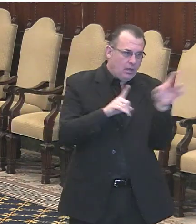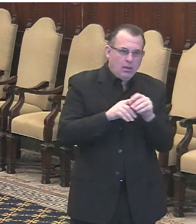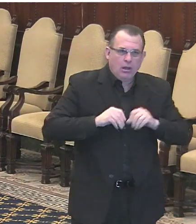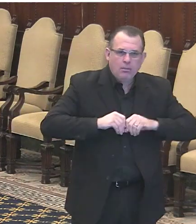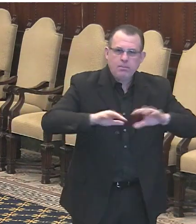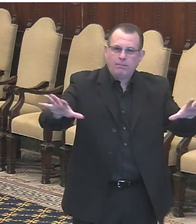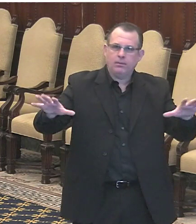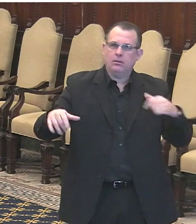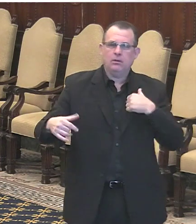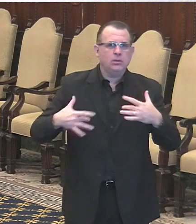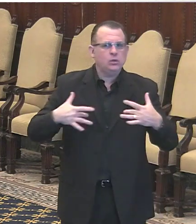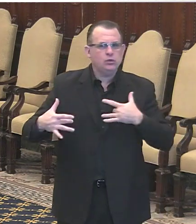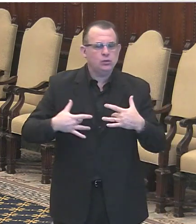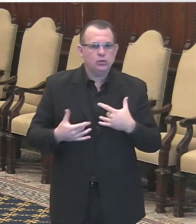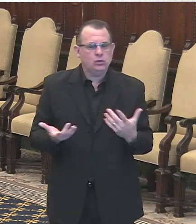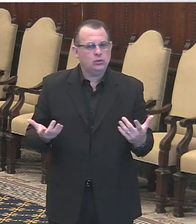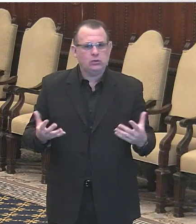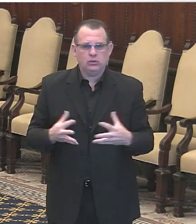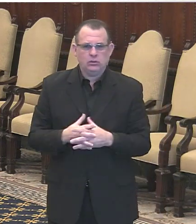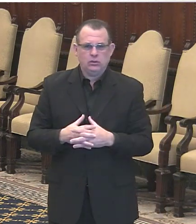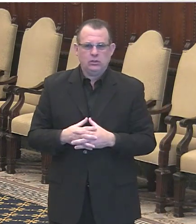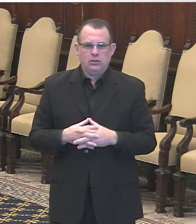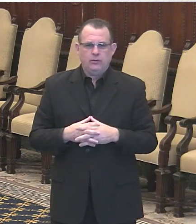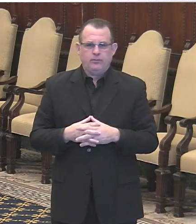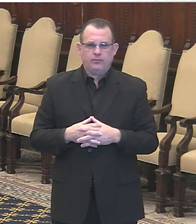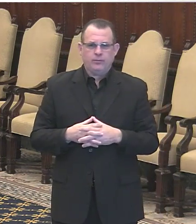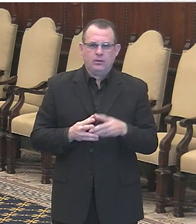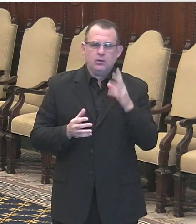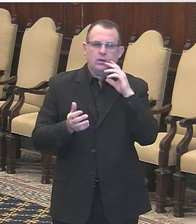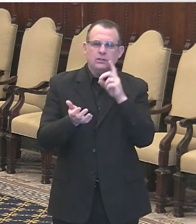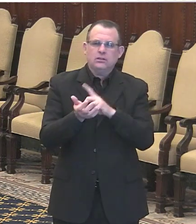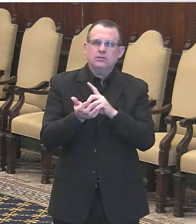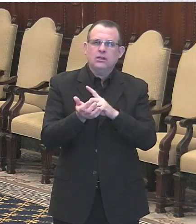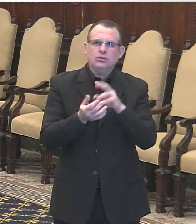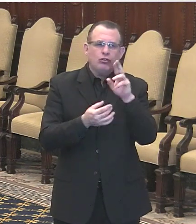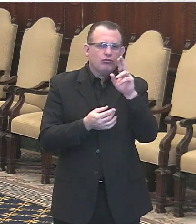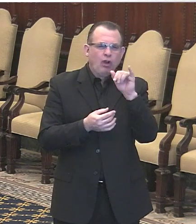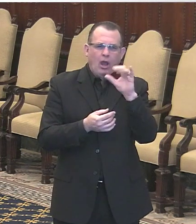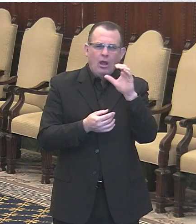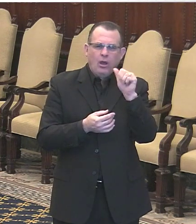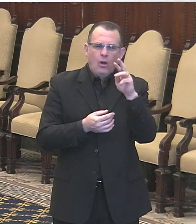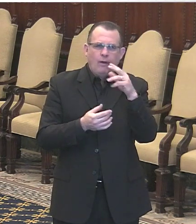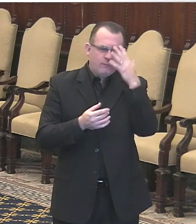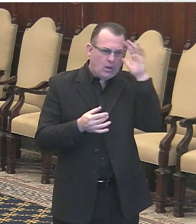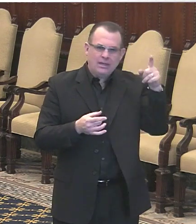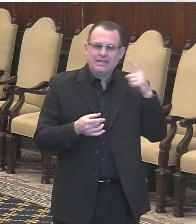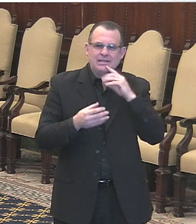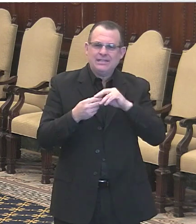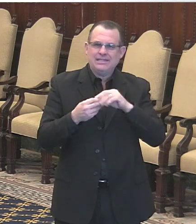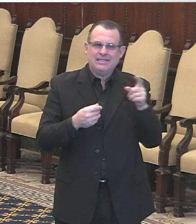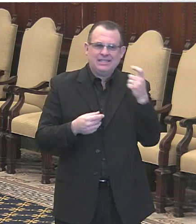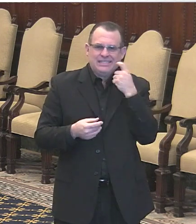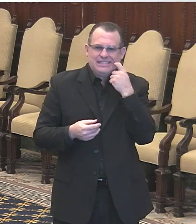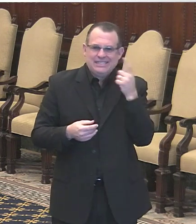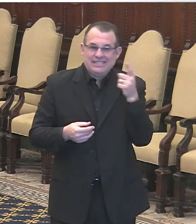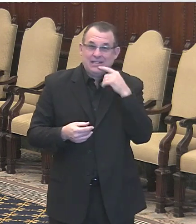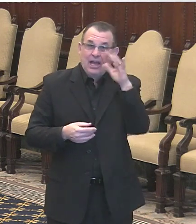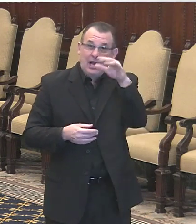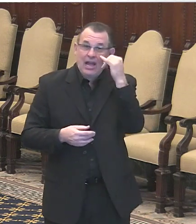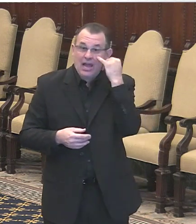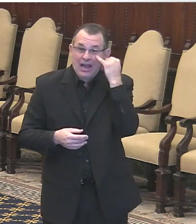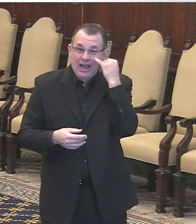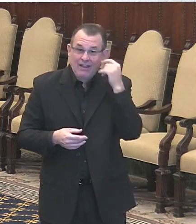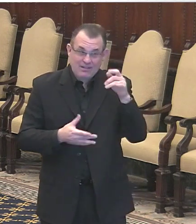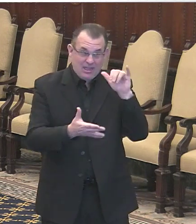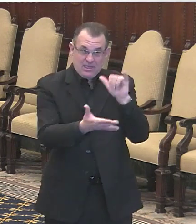can't remember, Dr. Rice, or I'm sure what his name is, said recently that if we continue to do the direction